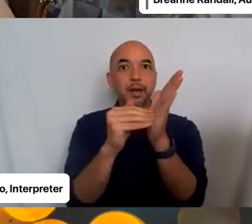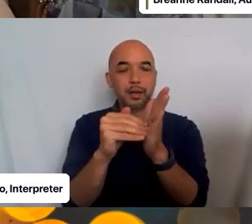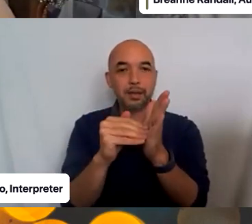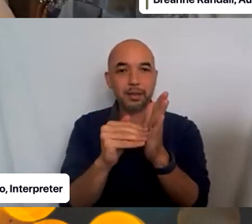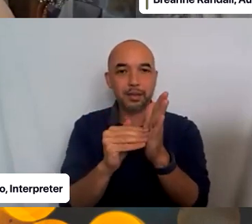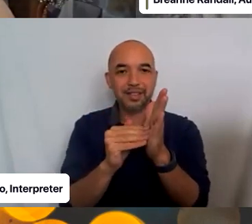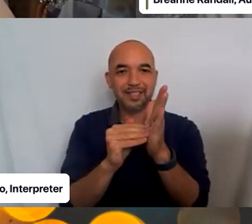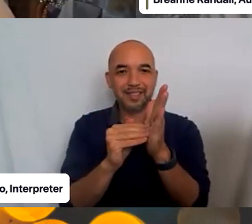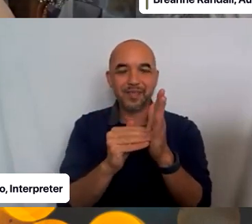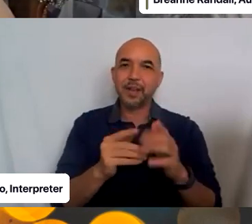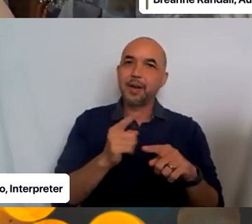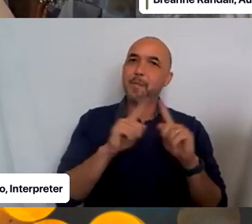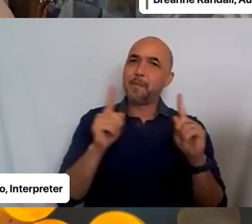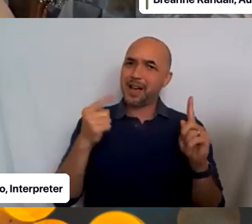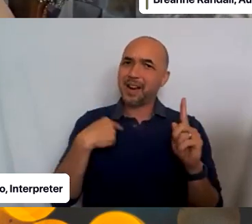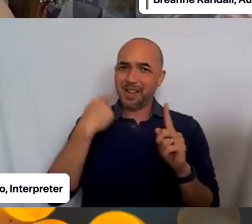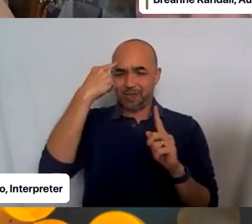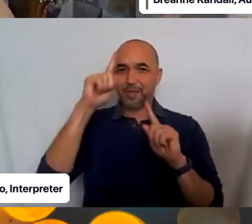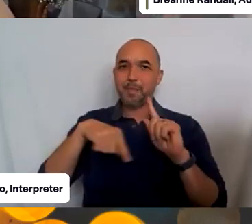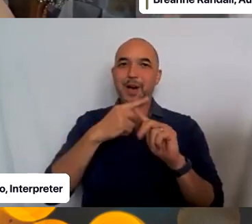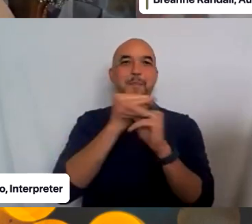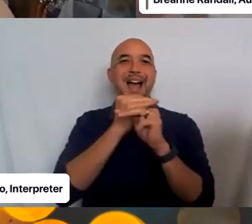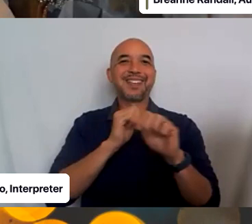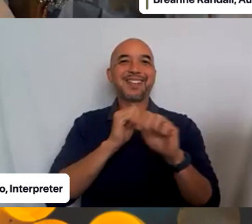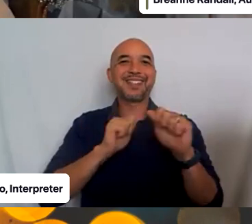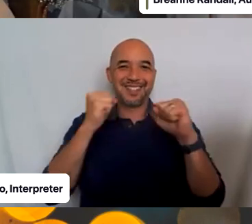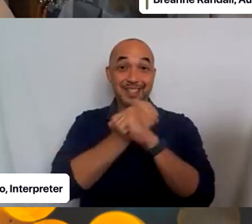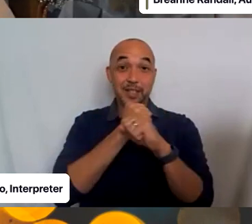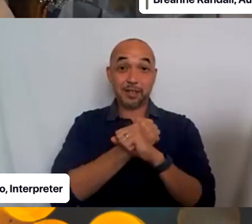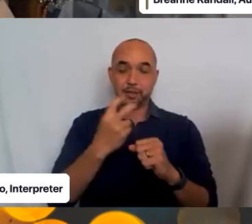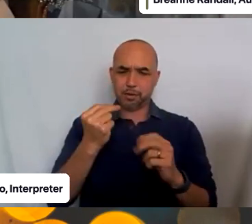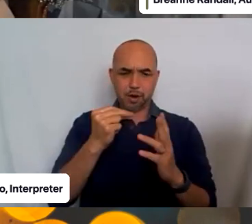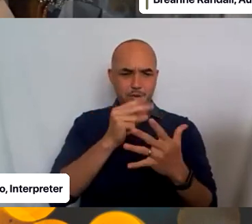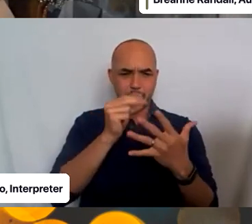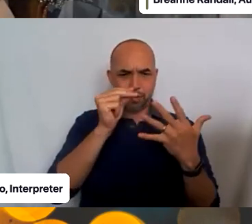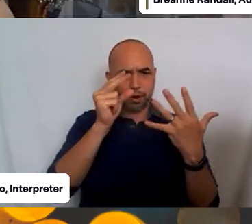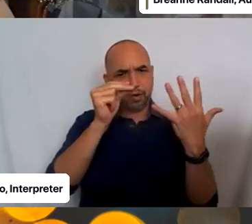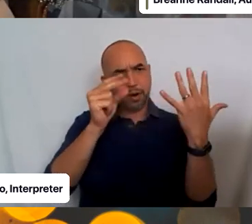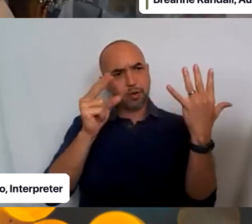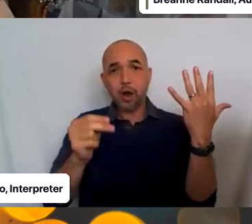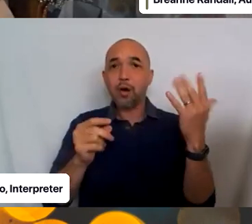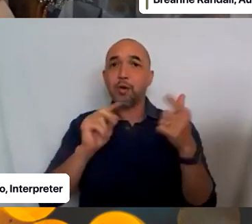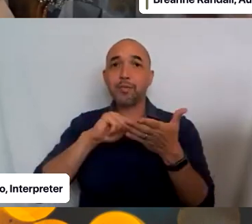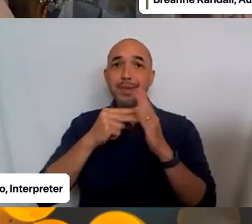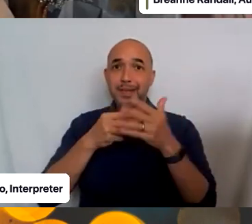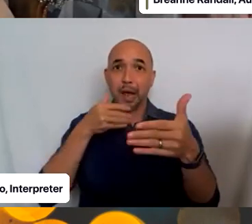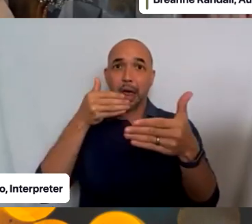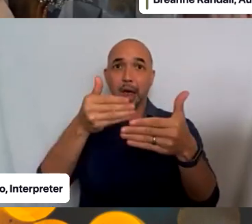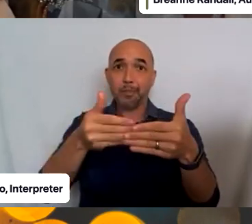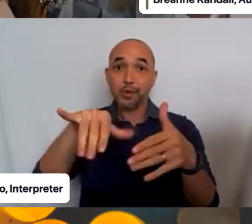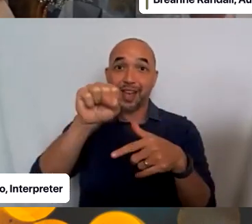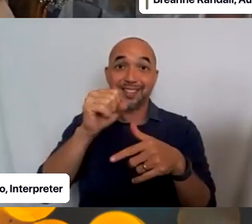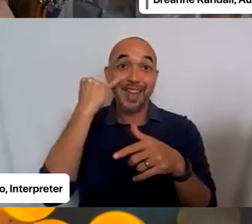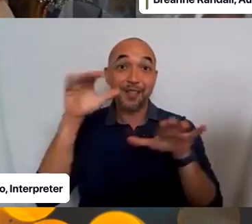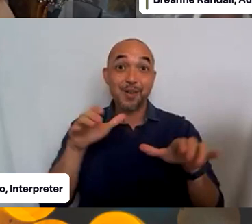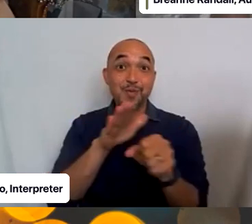of statistically told myself, every no gets me closer to a yes, because statistically speaking, I know that if I do this enough,